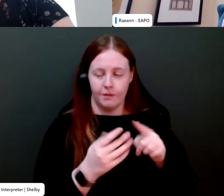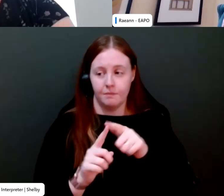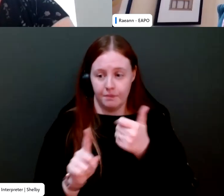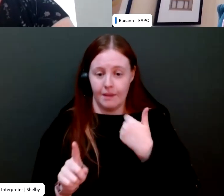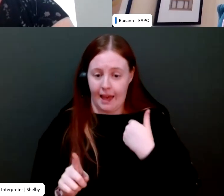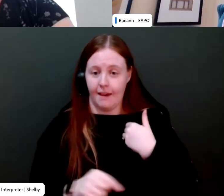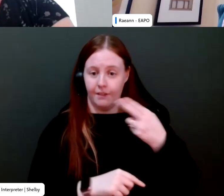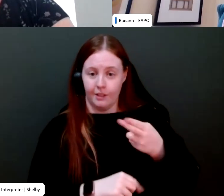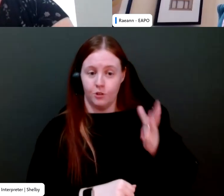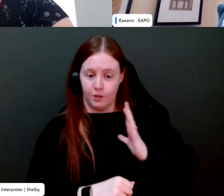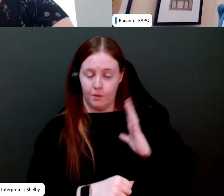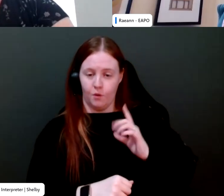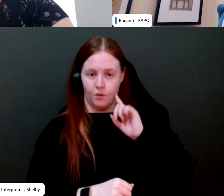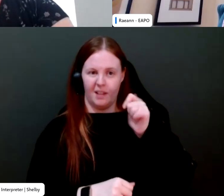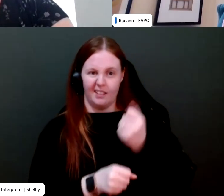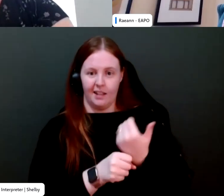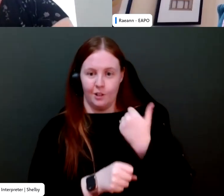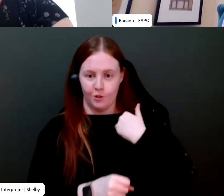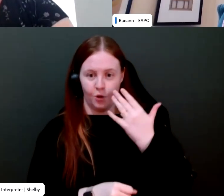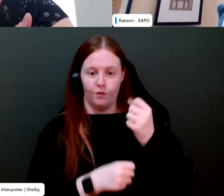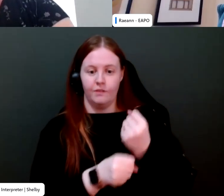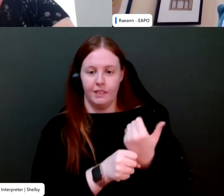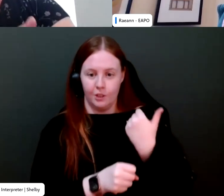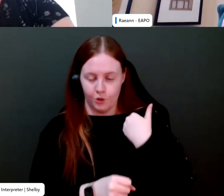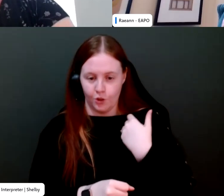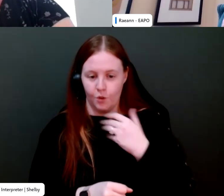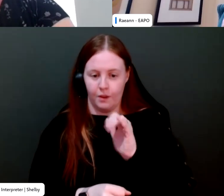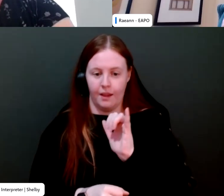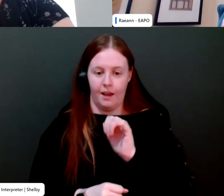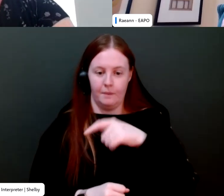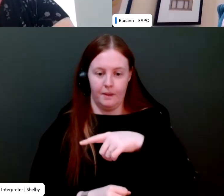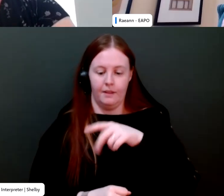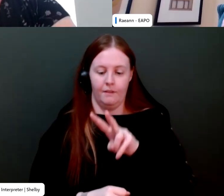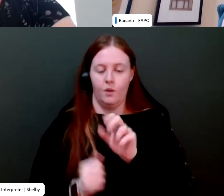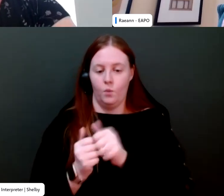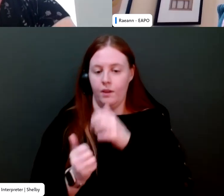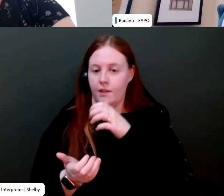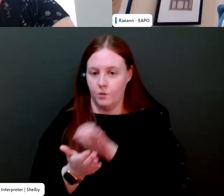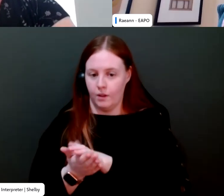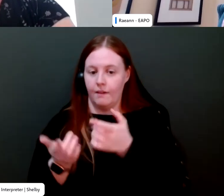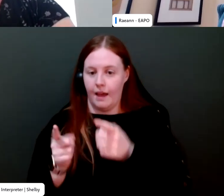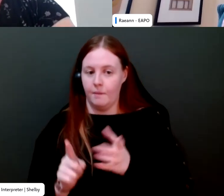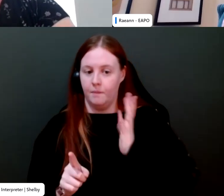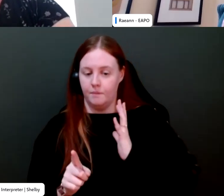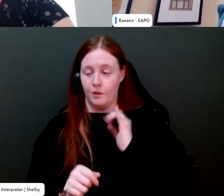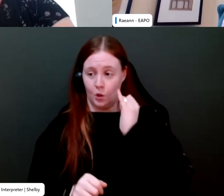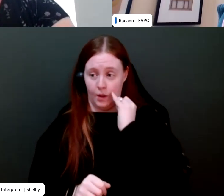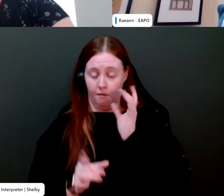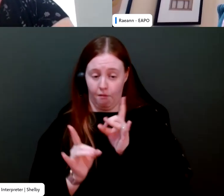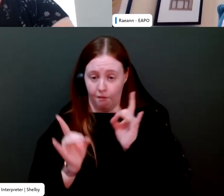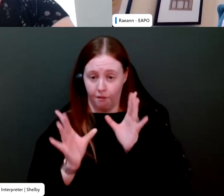wife from like 10 years ago, 15 years ago, 20 years ago. So then the question becomes if he's abused her